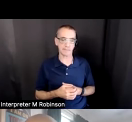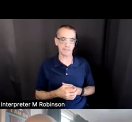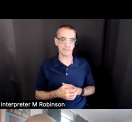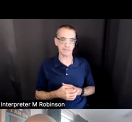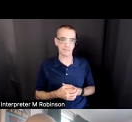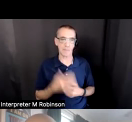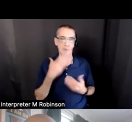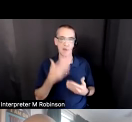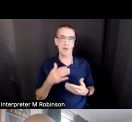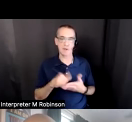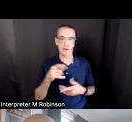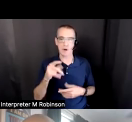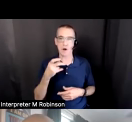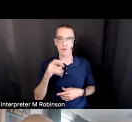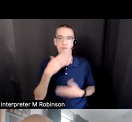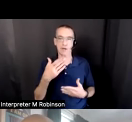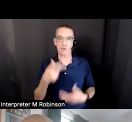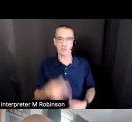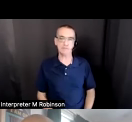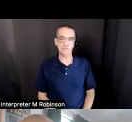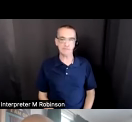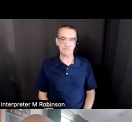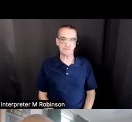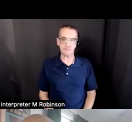Thanks for dropping that, Arthur.